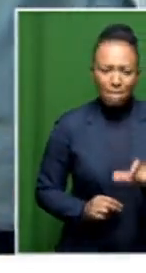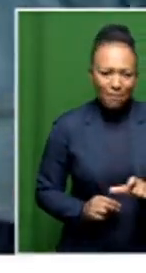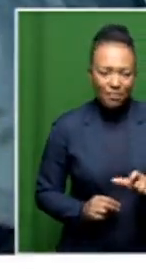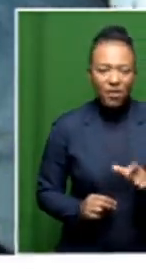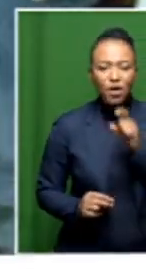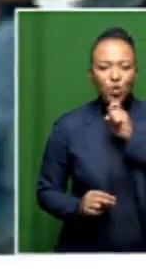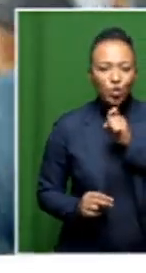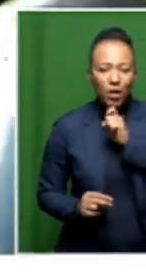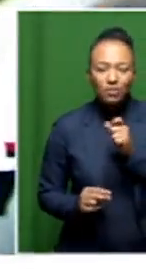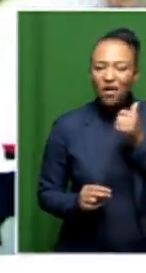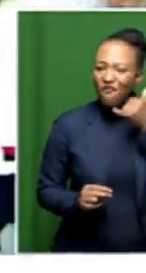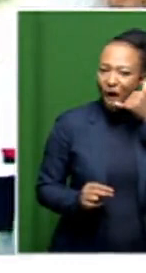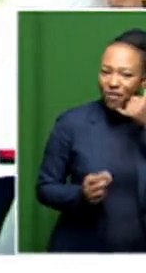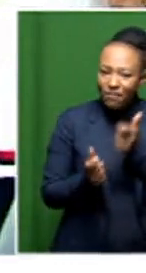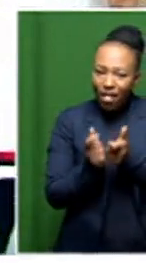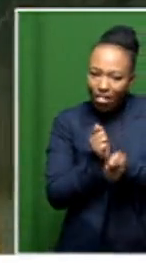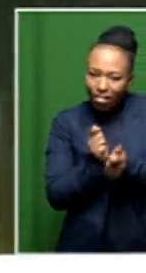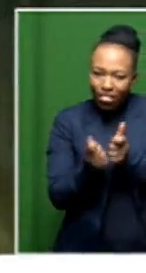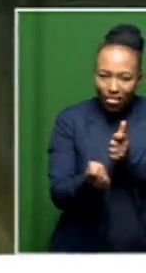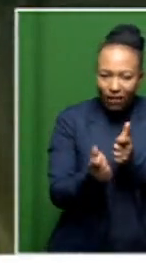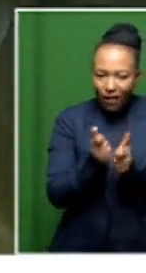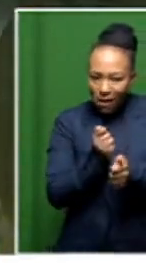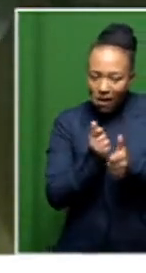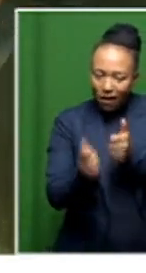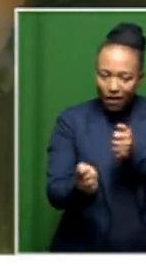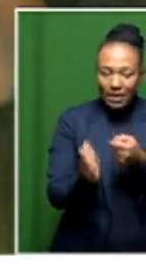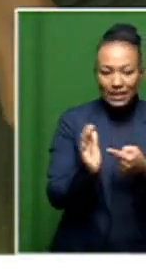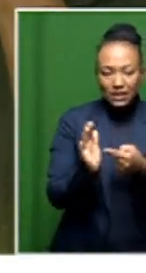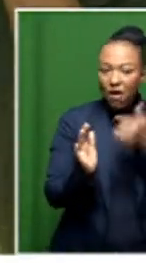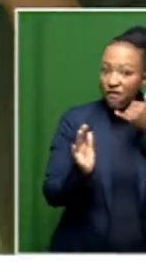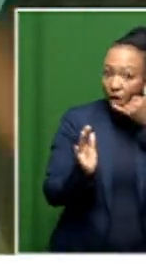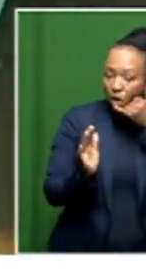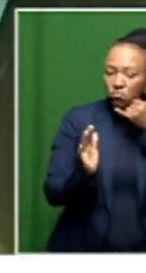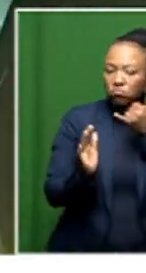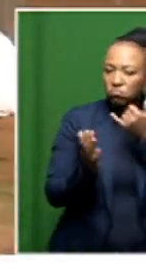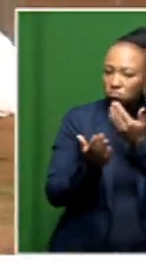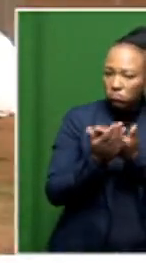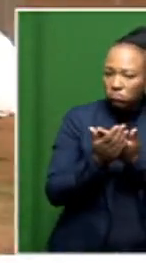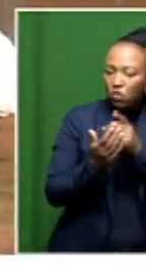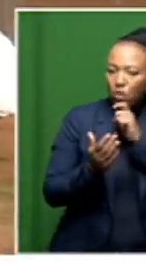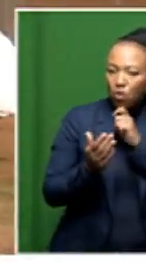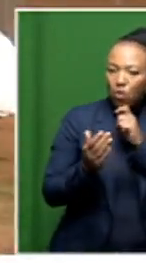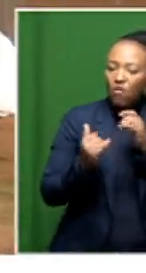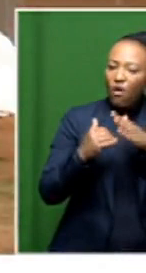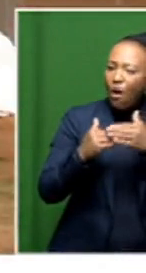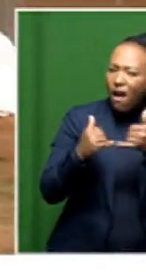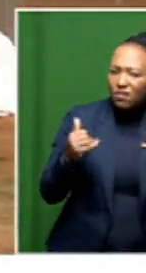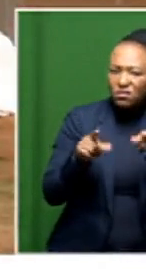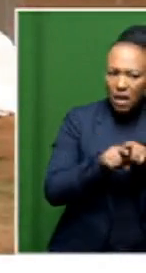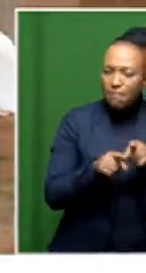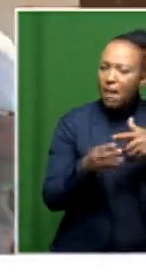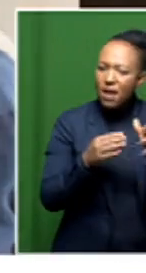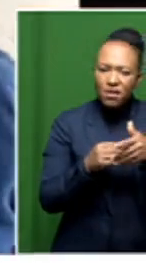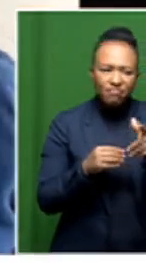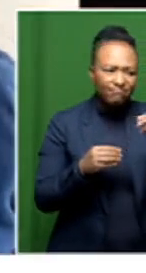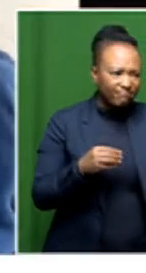with mobile devices and so on. So that facility remains open for every citizen of the Republic.